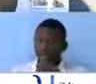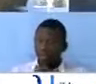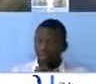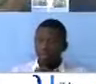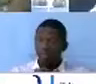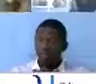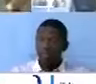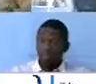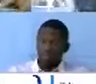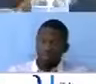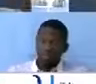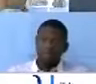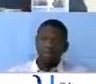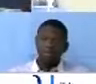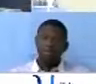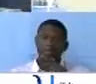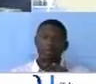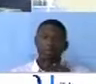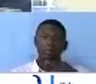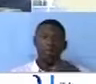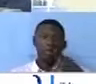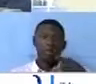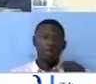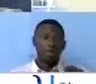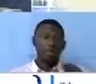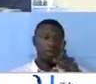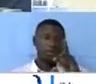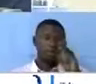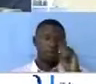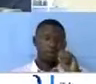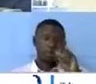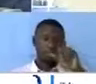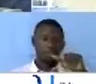crimes that are not related to drugs was unlawful.